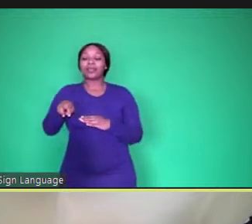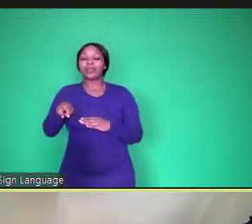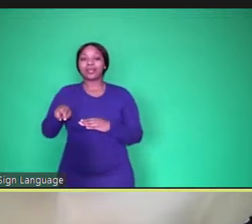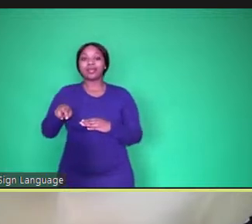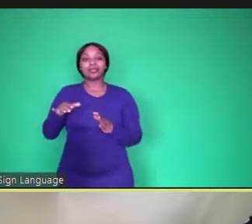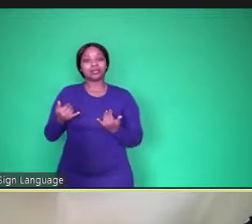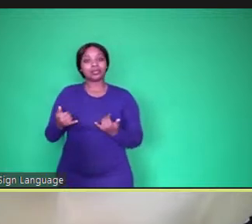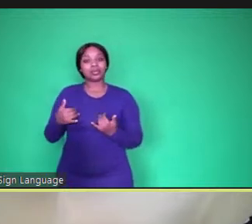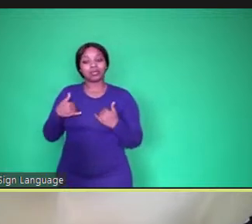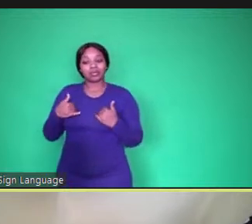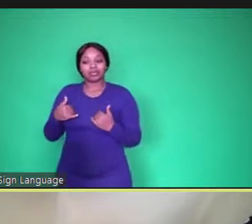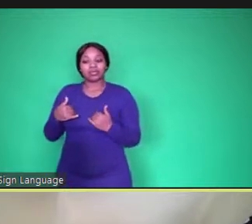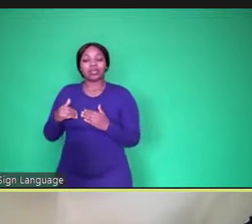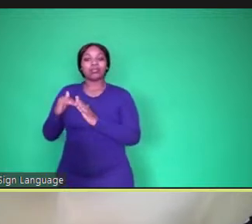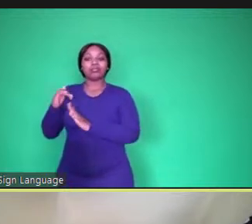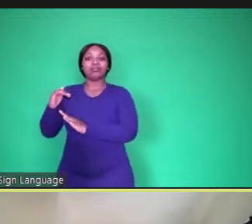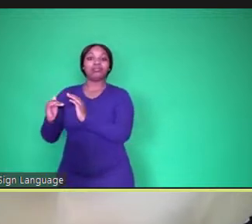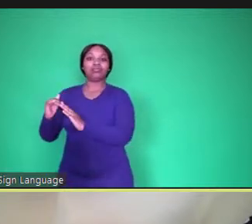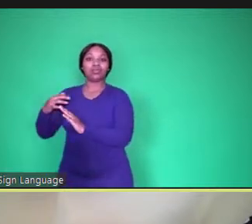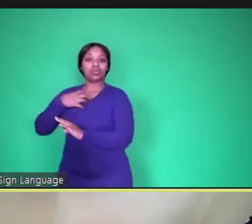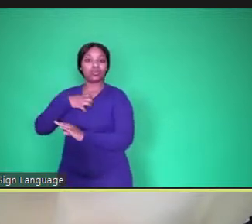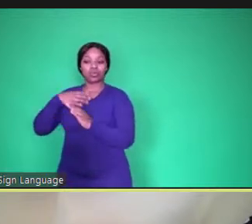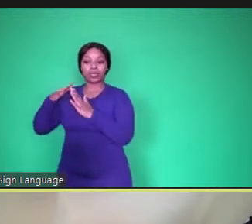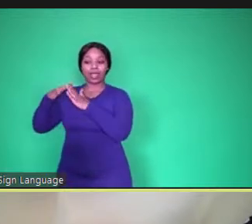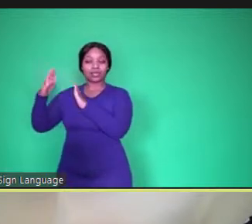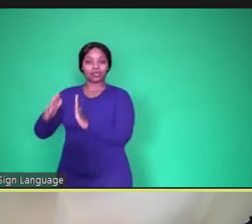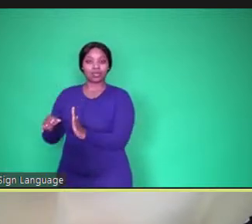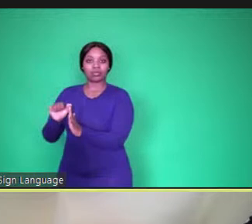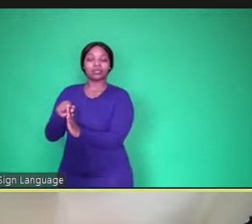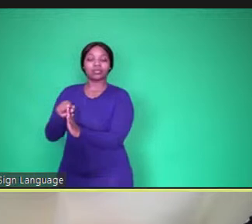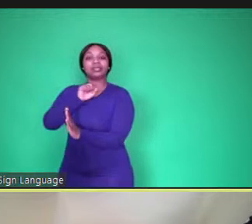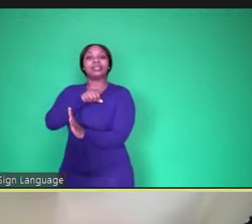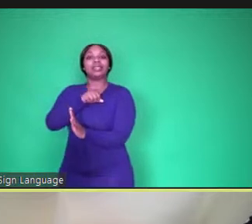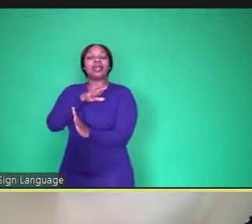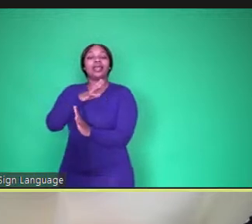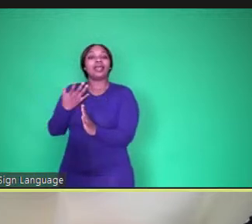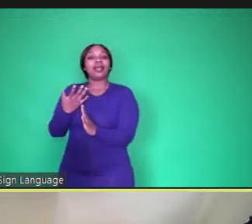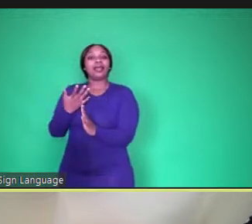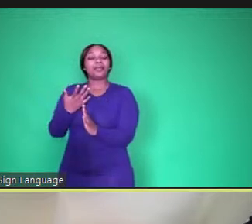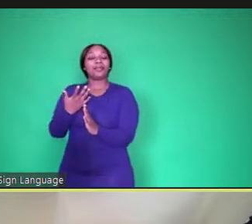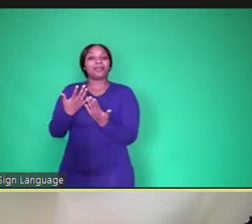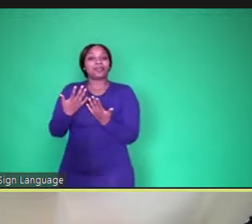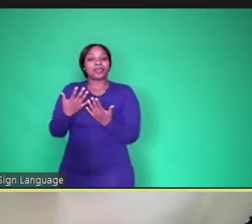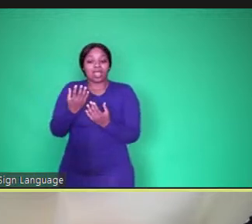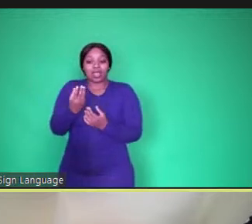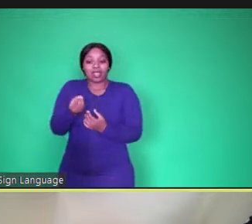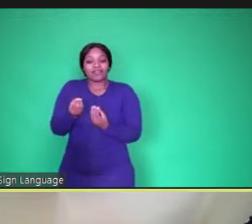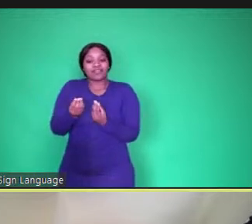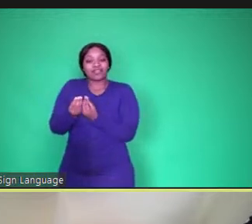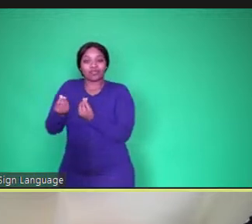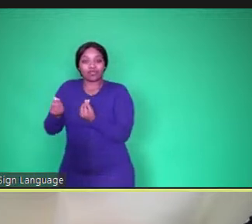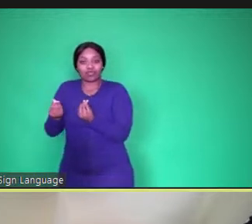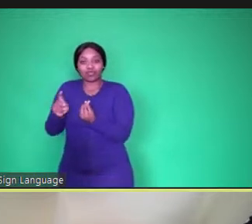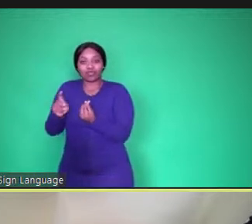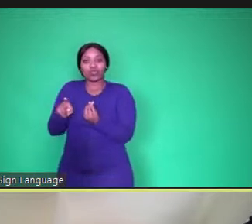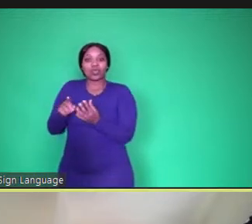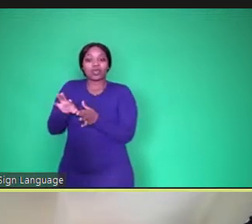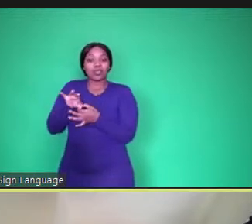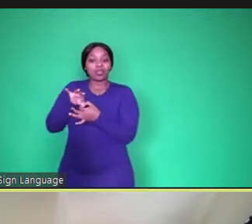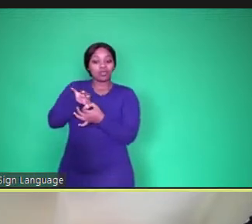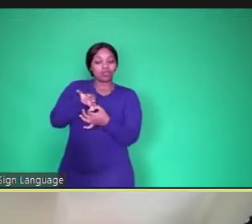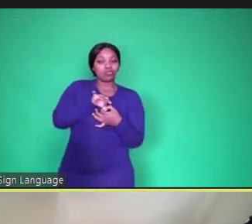community and household. Of course, a fraction of each, the relationship with